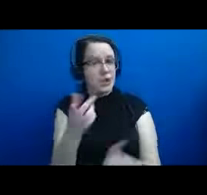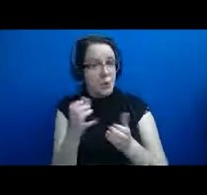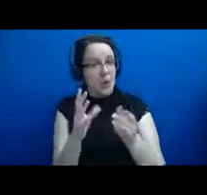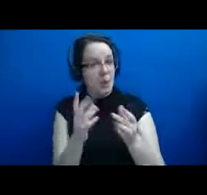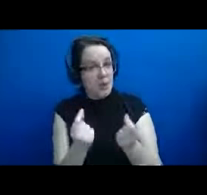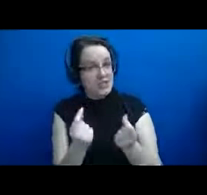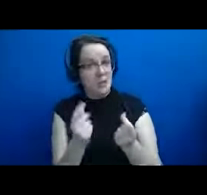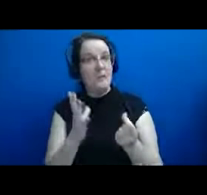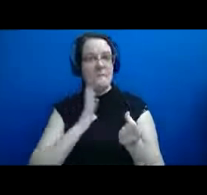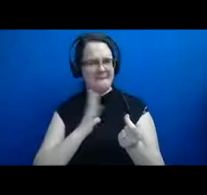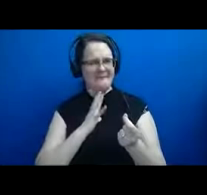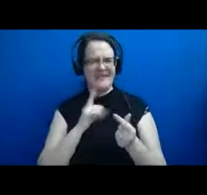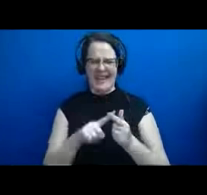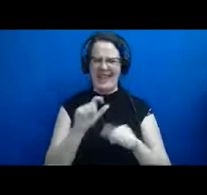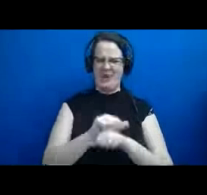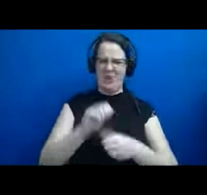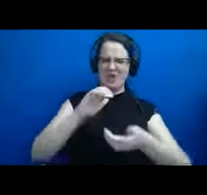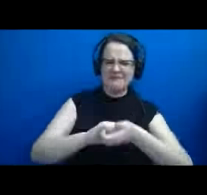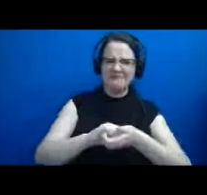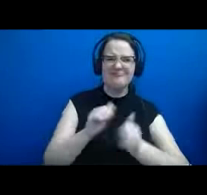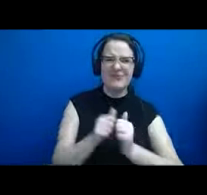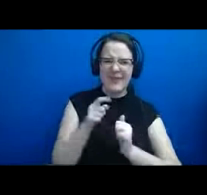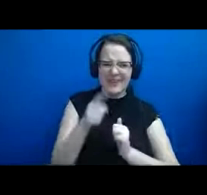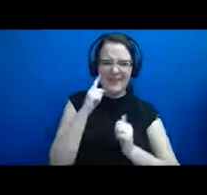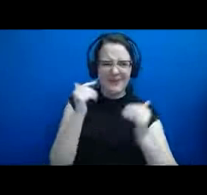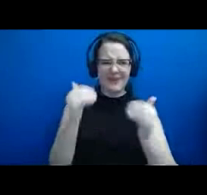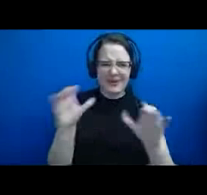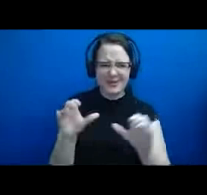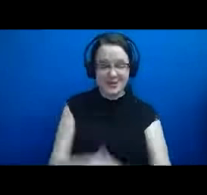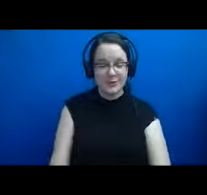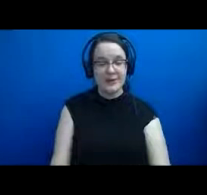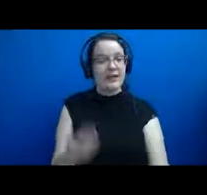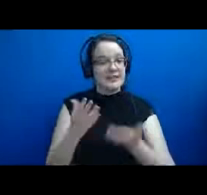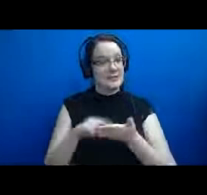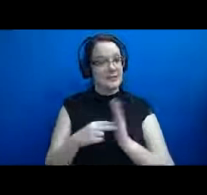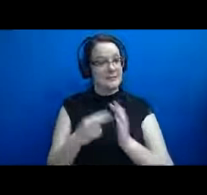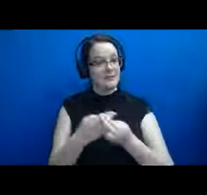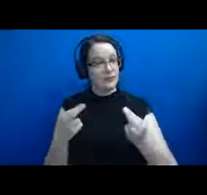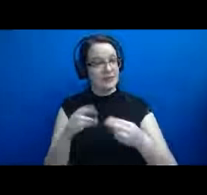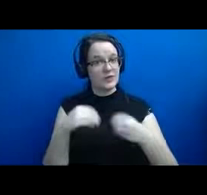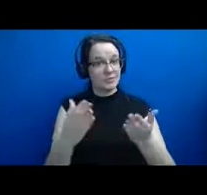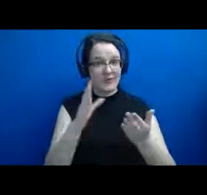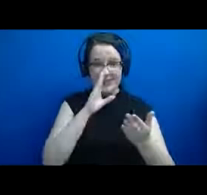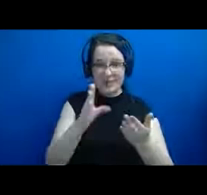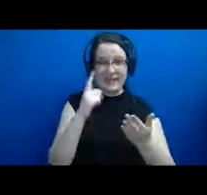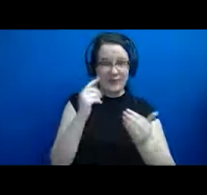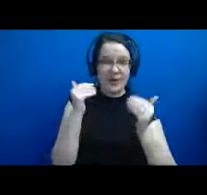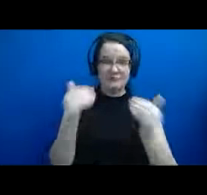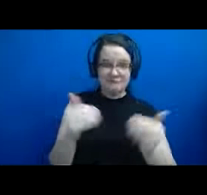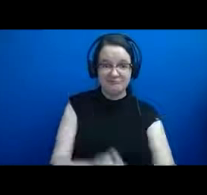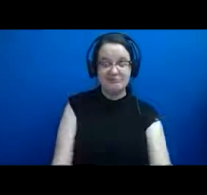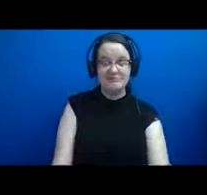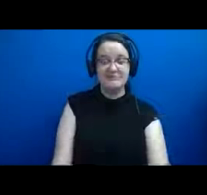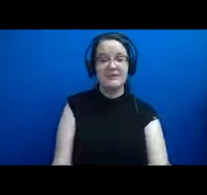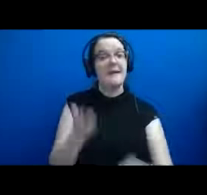do it. And so whether that's bringing resources to you directly to be able to implement, whether that is sharing how